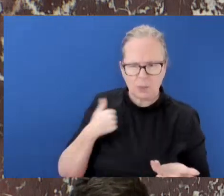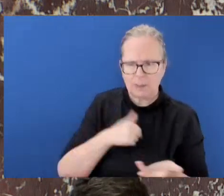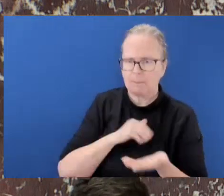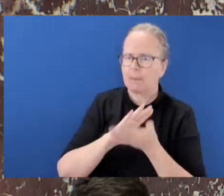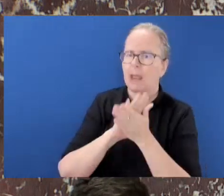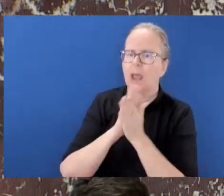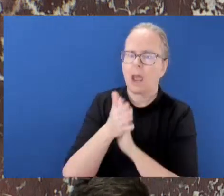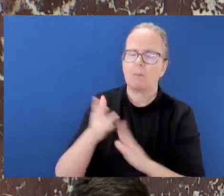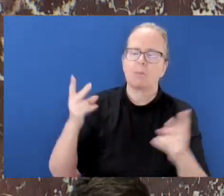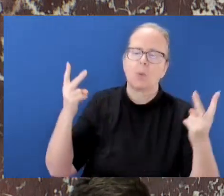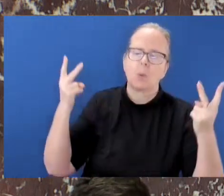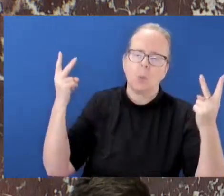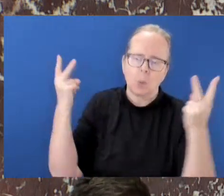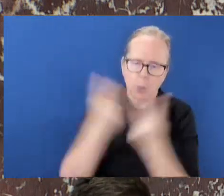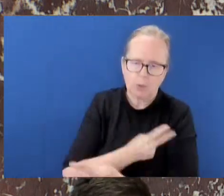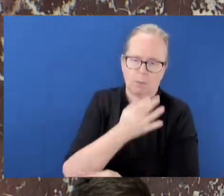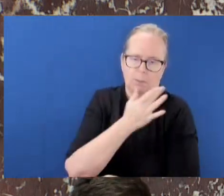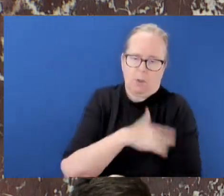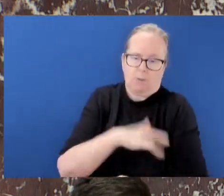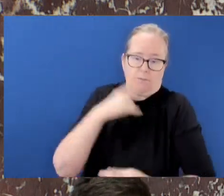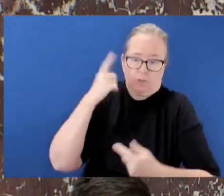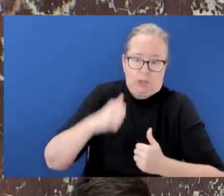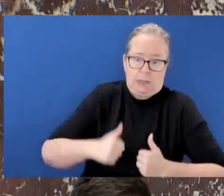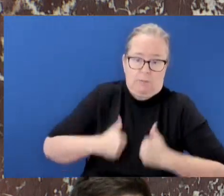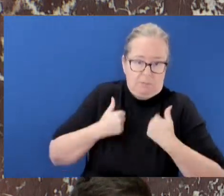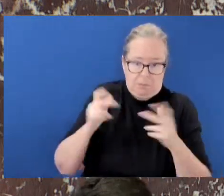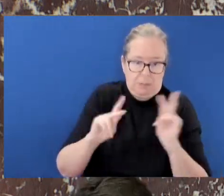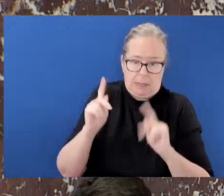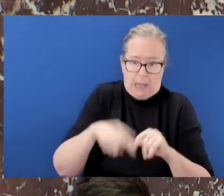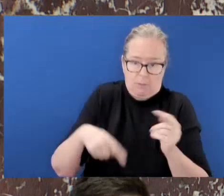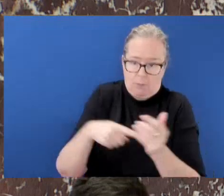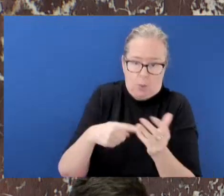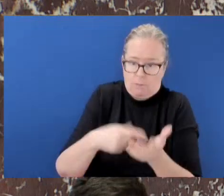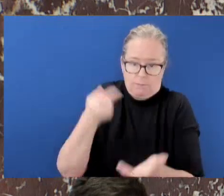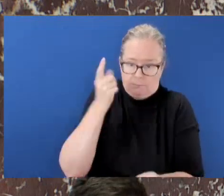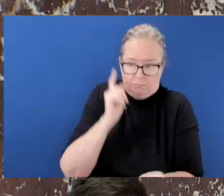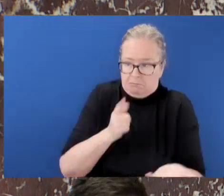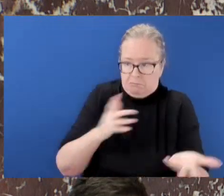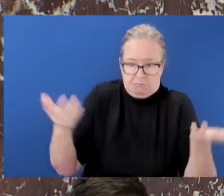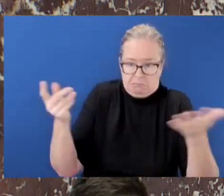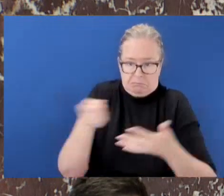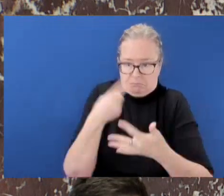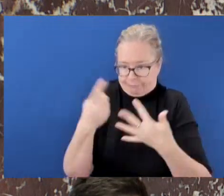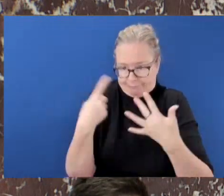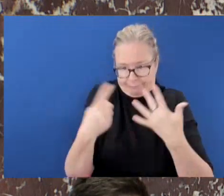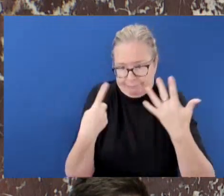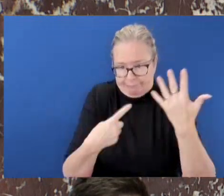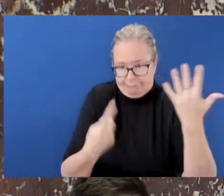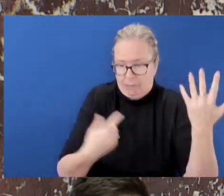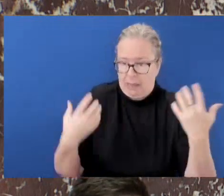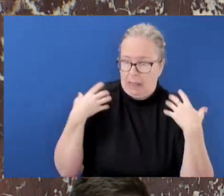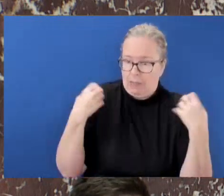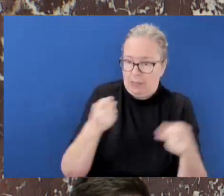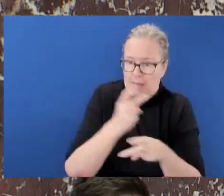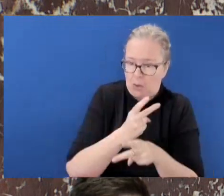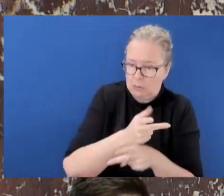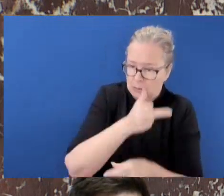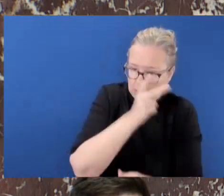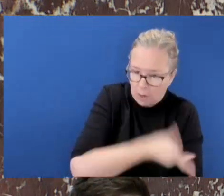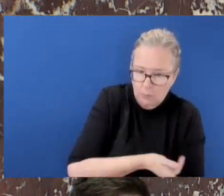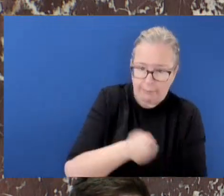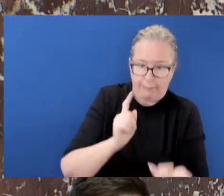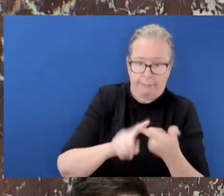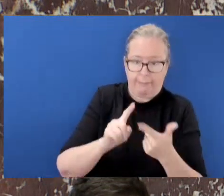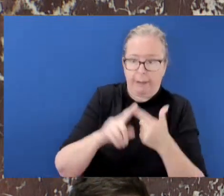worst healthcare results in the country and the worst housing results in the country. Some track record, and now they seem to be proud that we have the most amount of